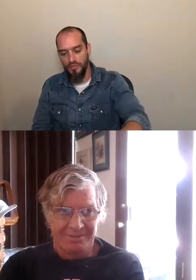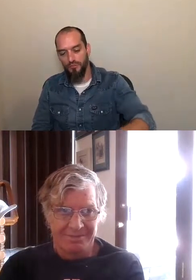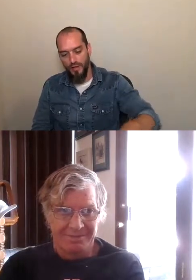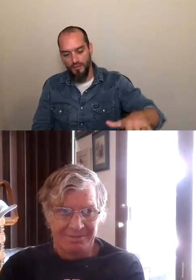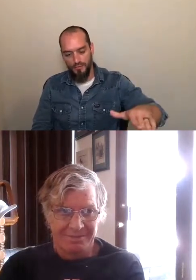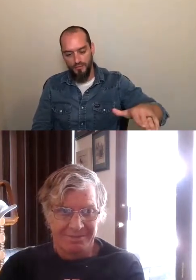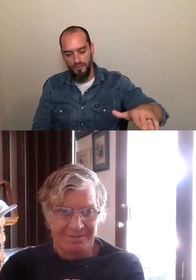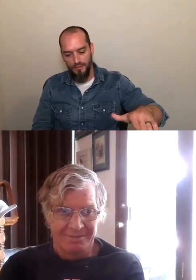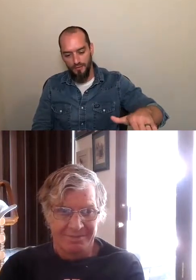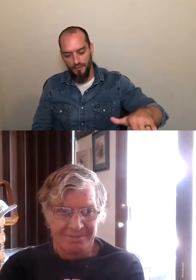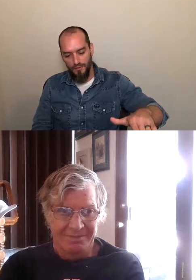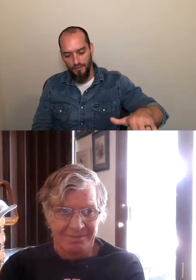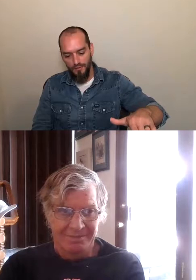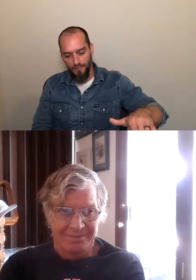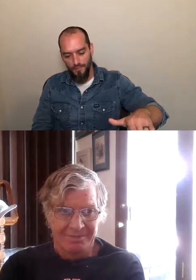construction defects.